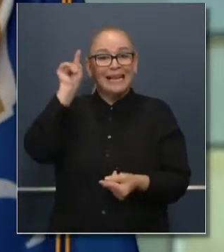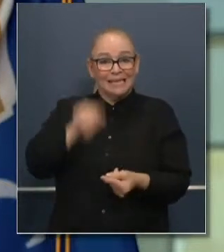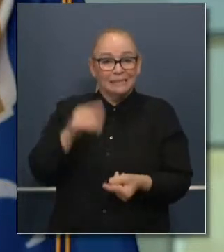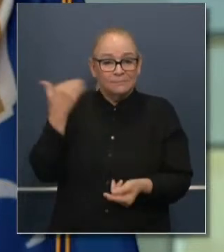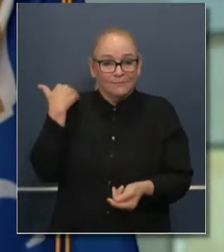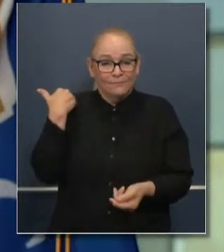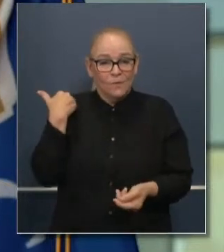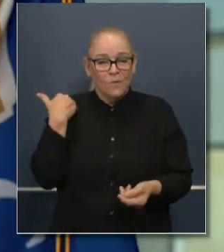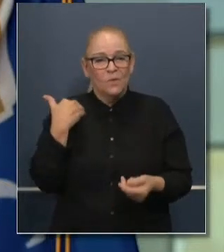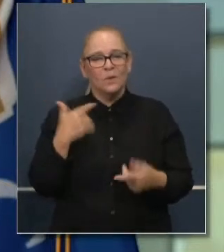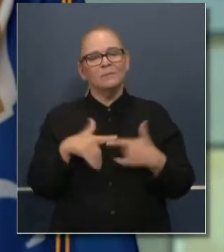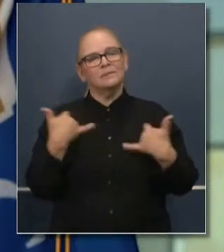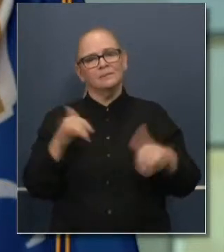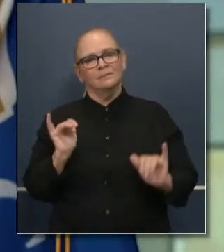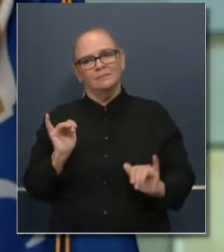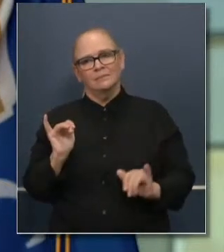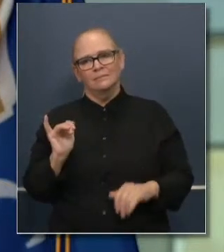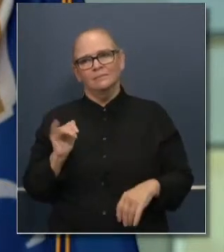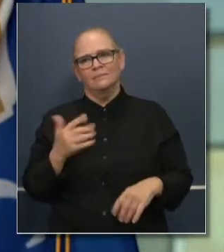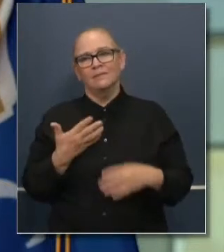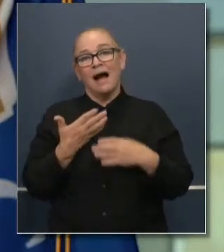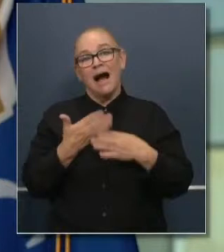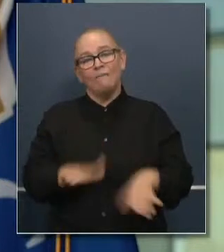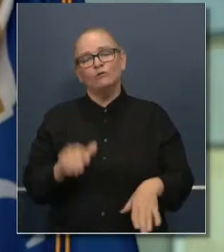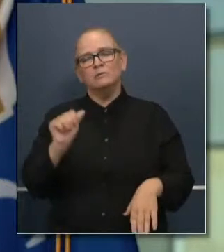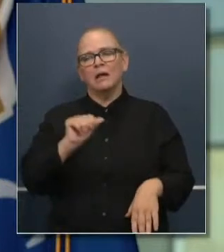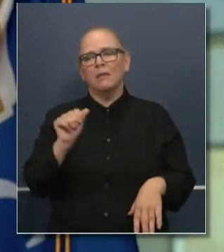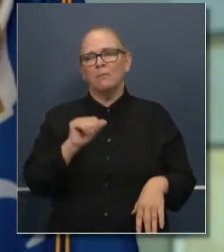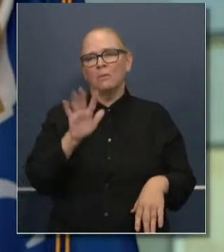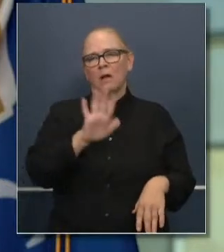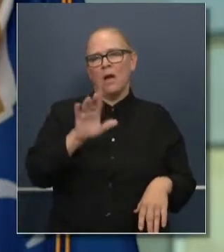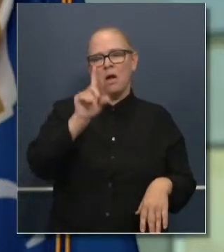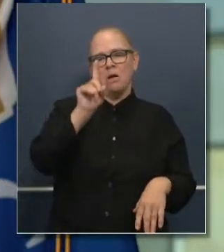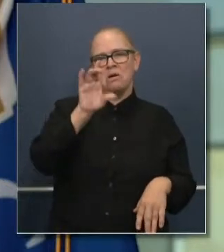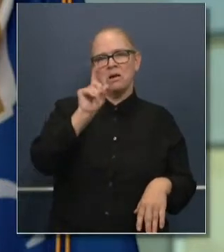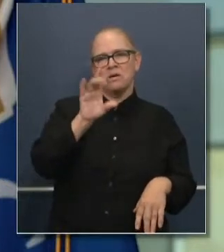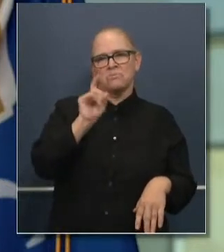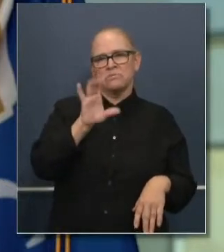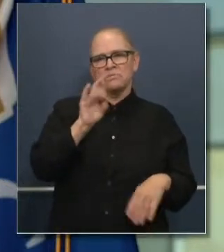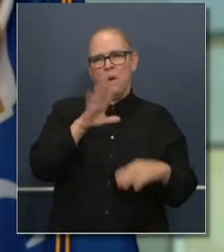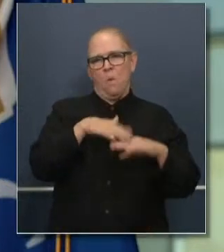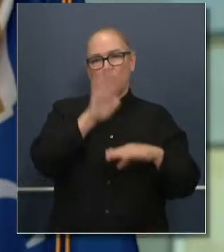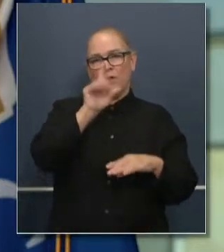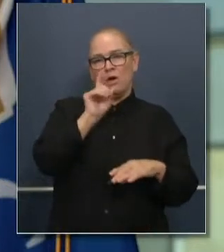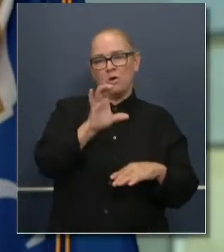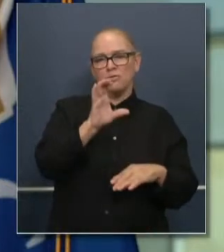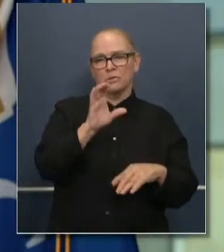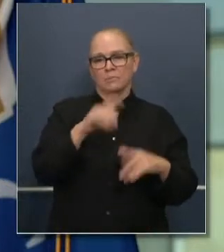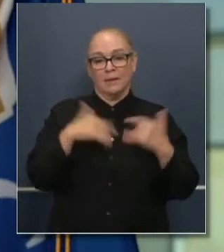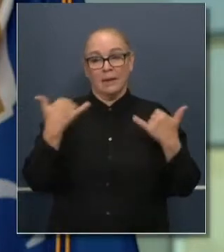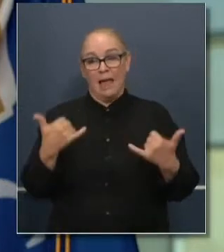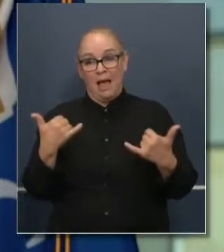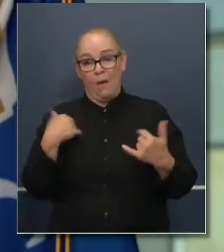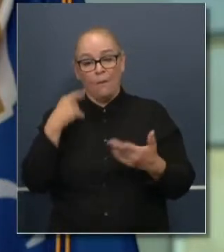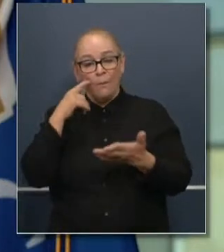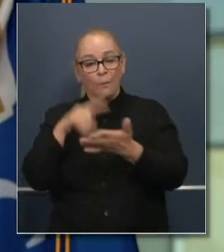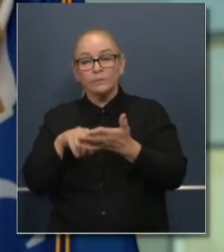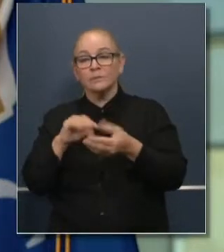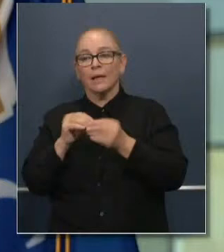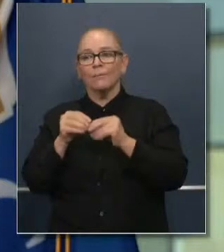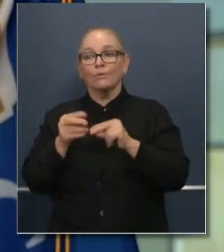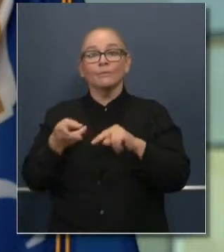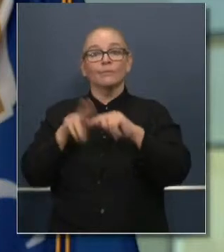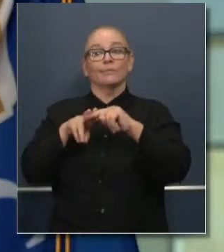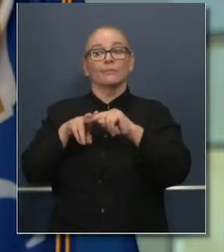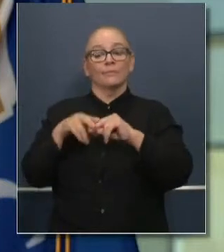past. The average number's now well north of 100, and with the increase we've experienced over the last few